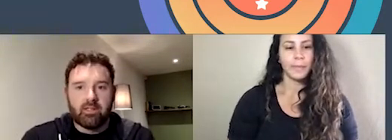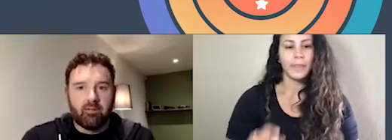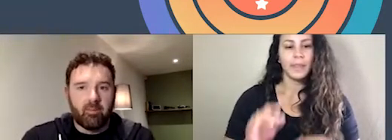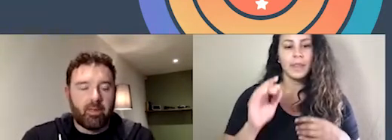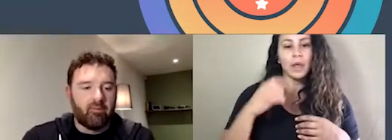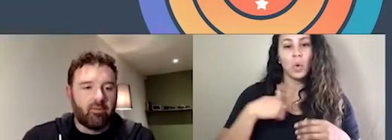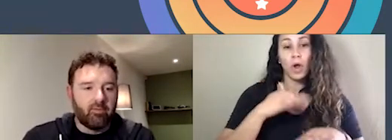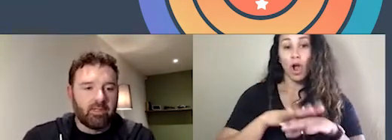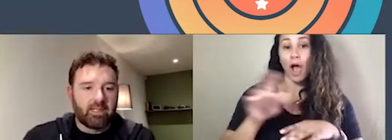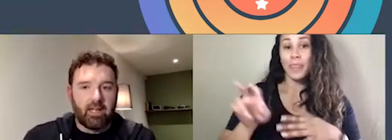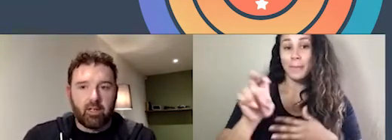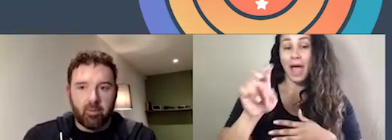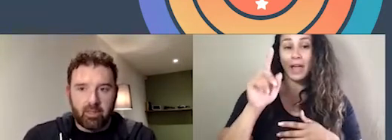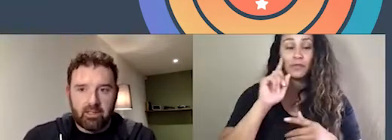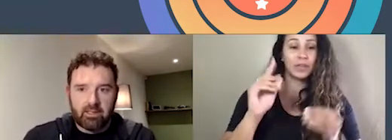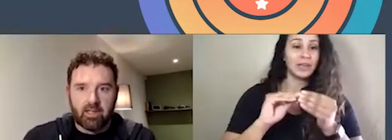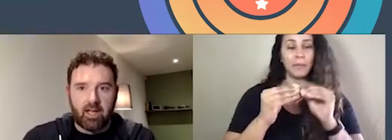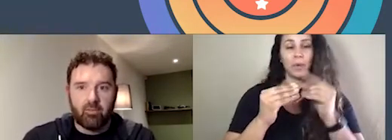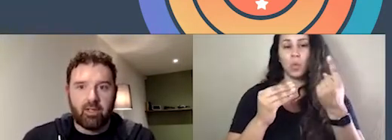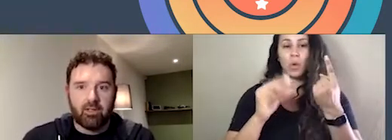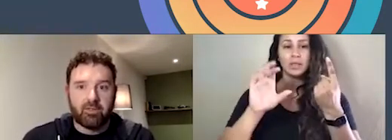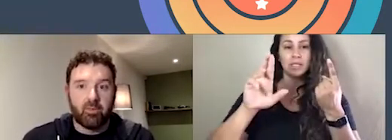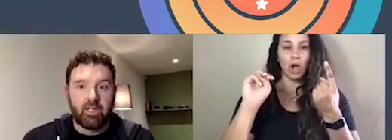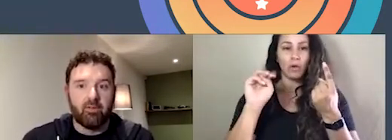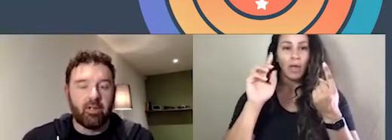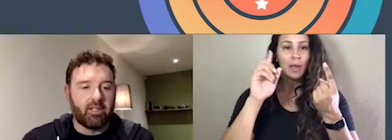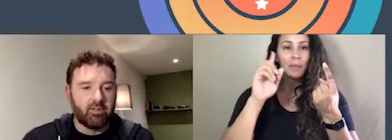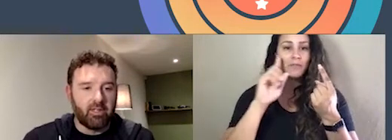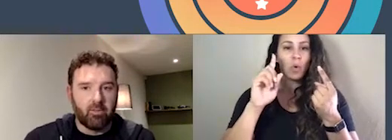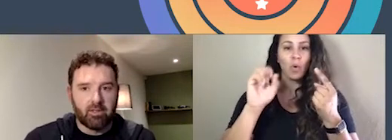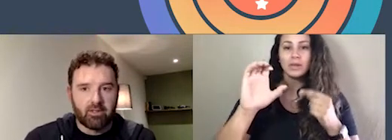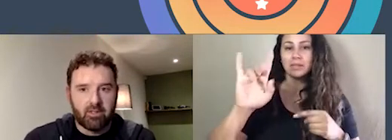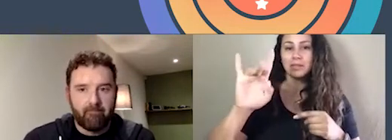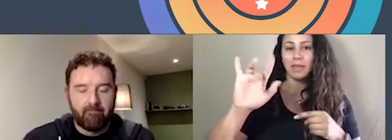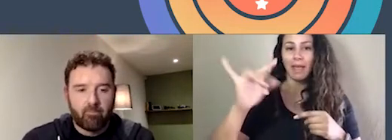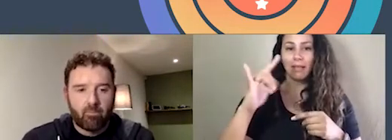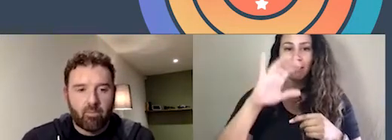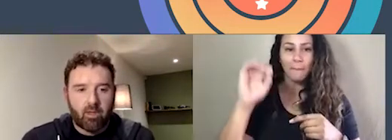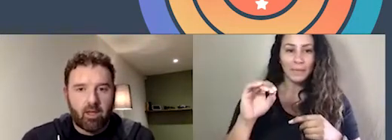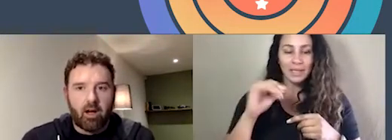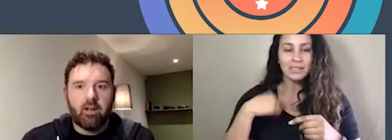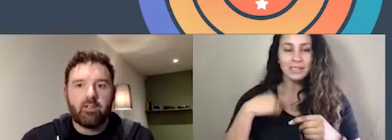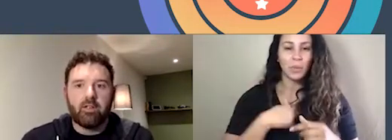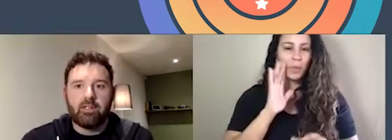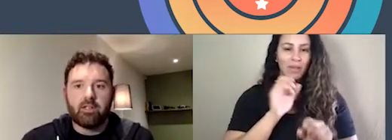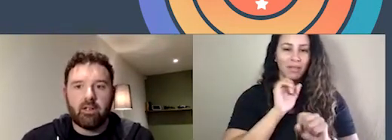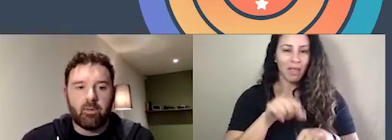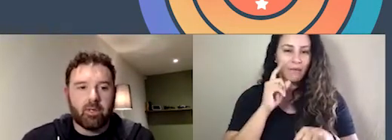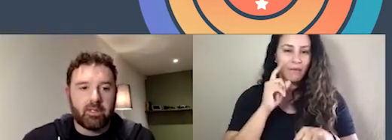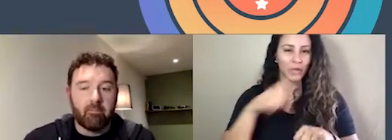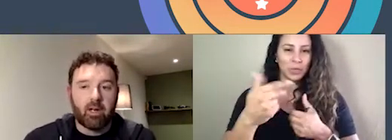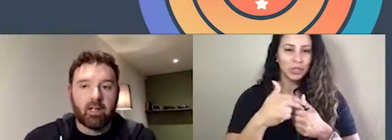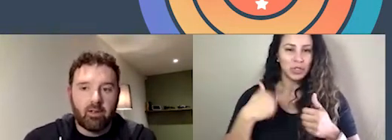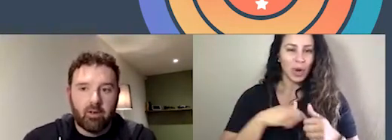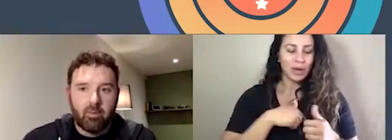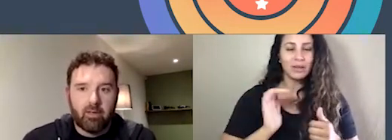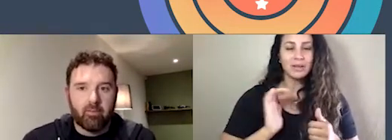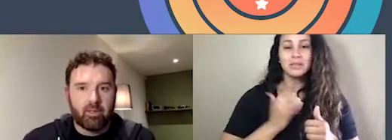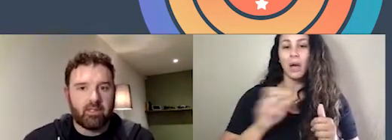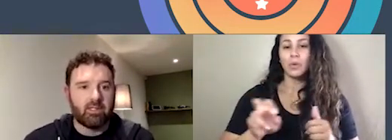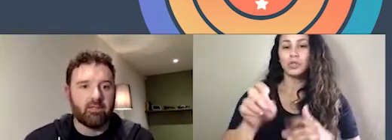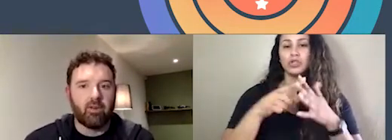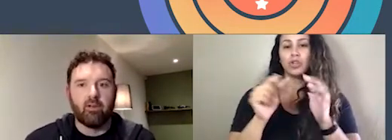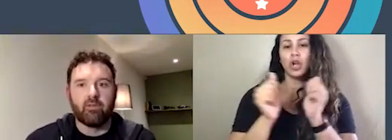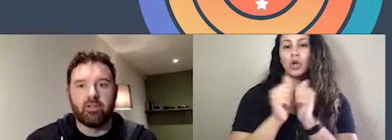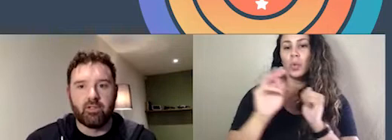#1 CRM platform for scaling companies, and we'd love to bring you on that journey with us. Our journey started with Marketing Hub, but